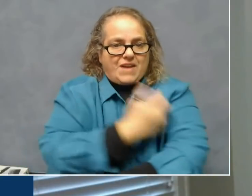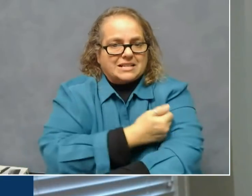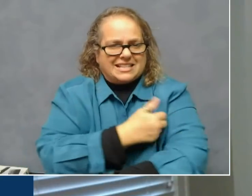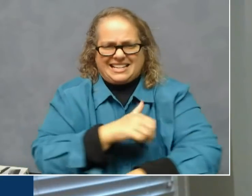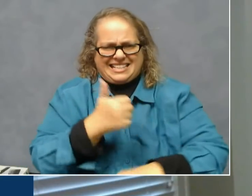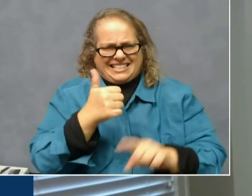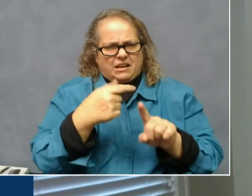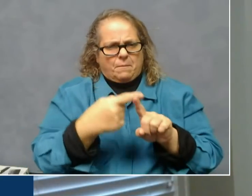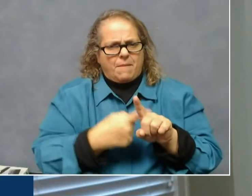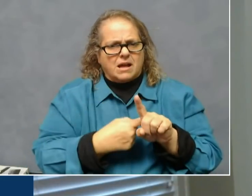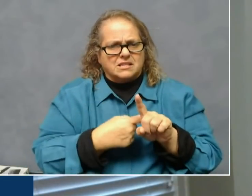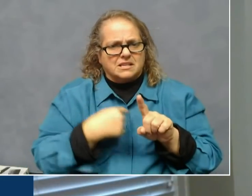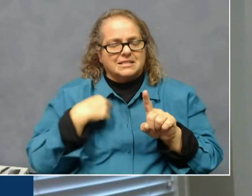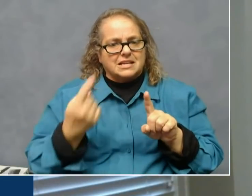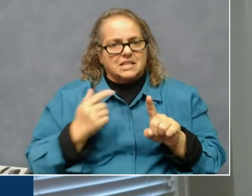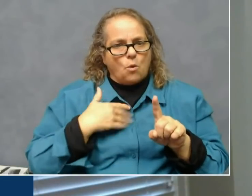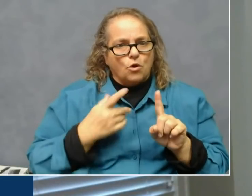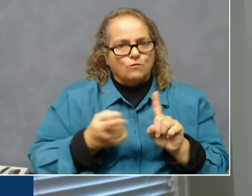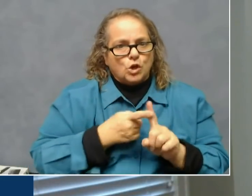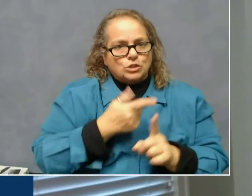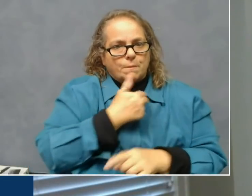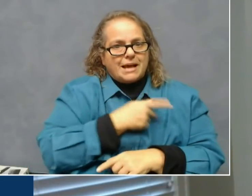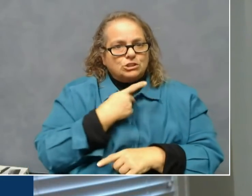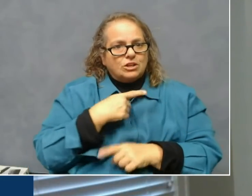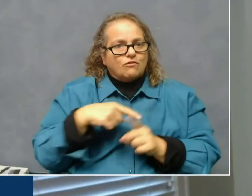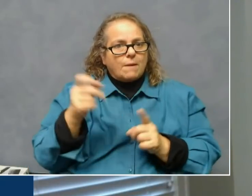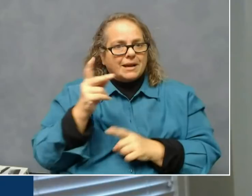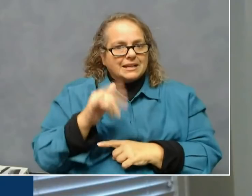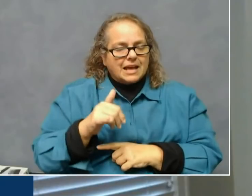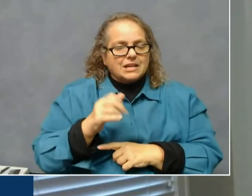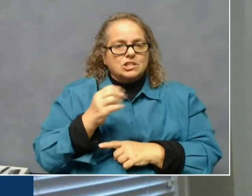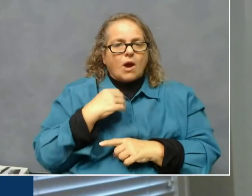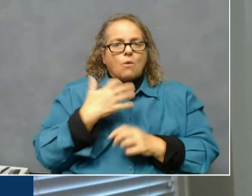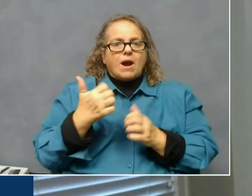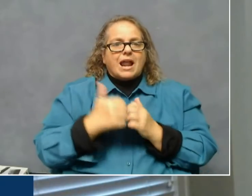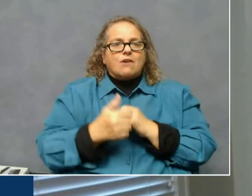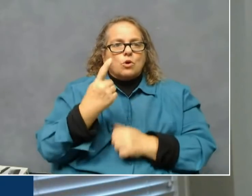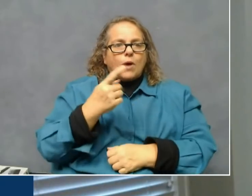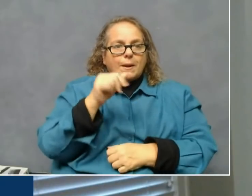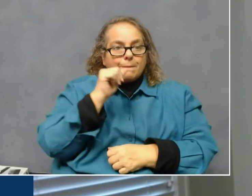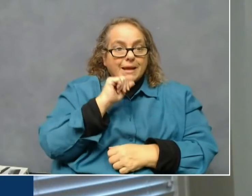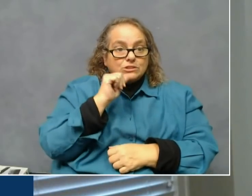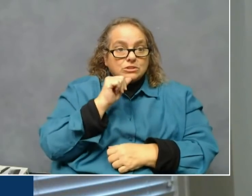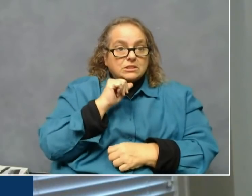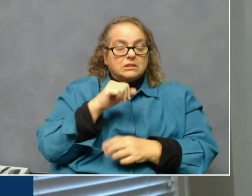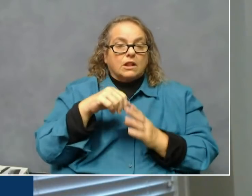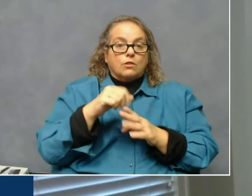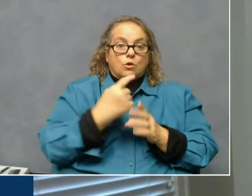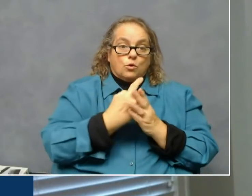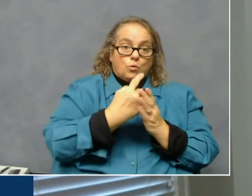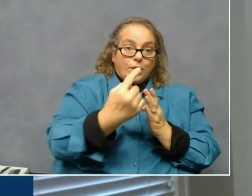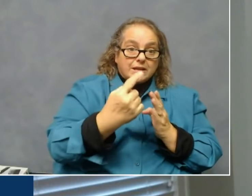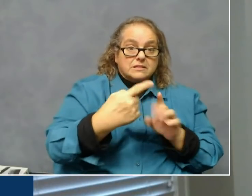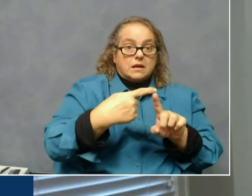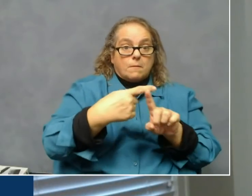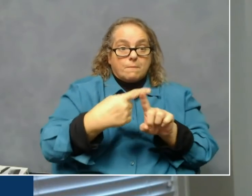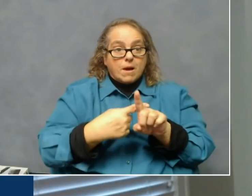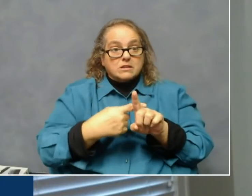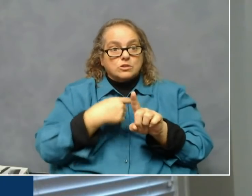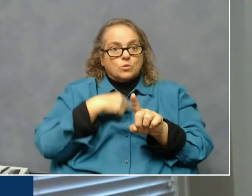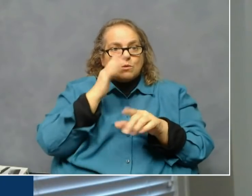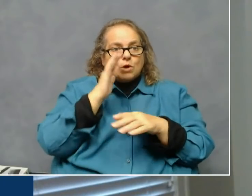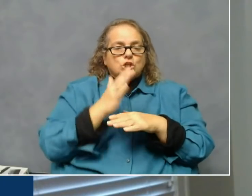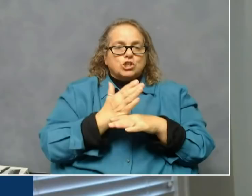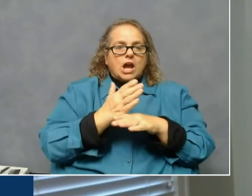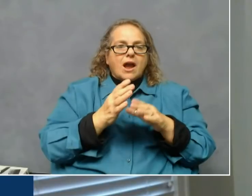we found in Kentucky. I just need everybody to please be patient. And in the weeks and months ahead, we will share with as much